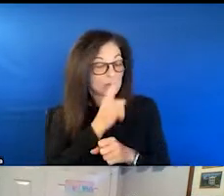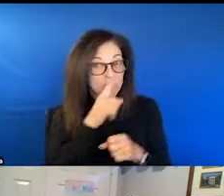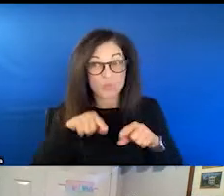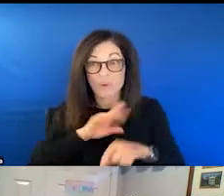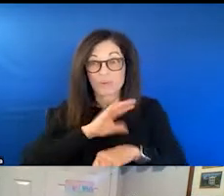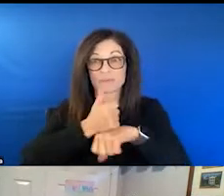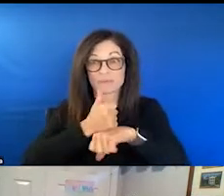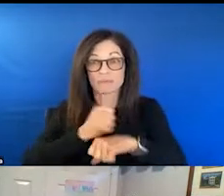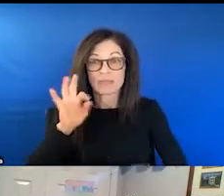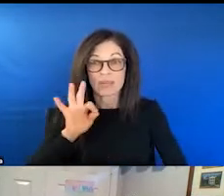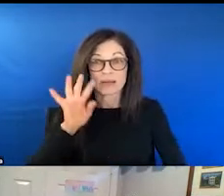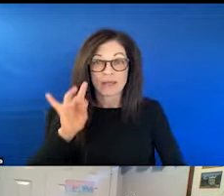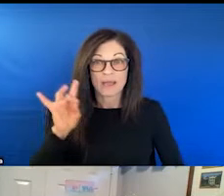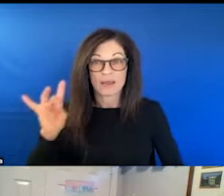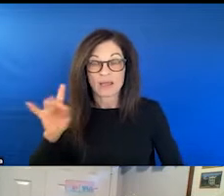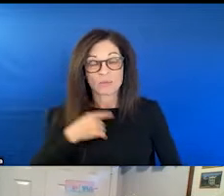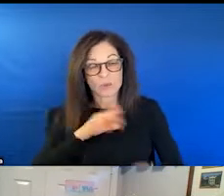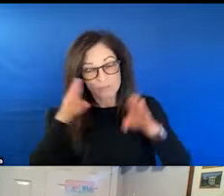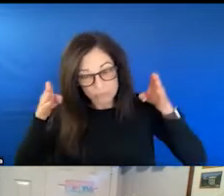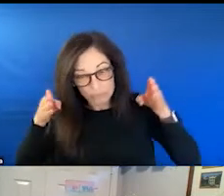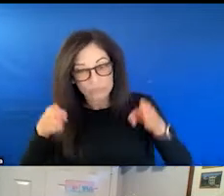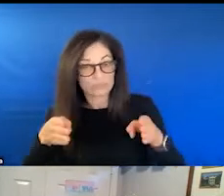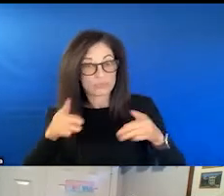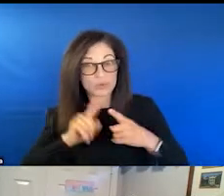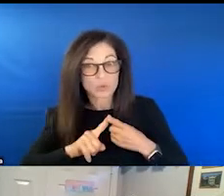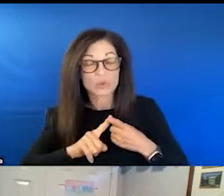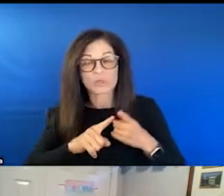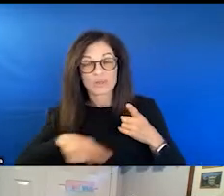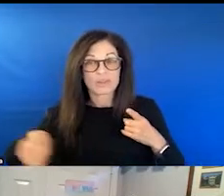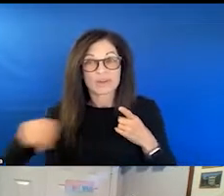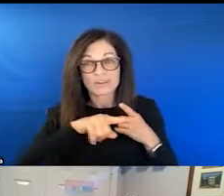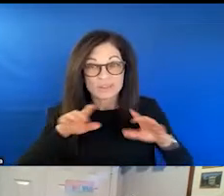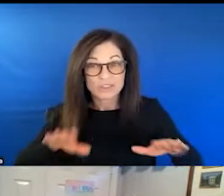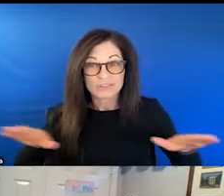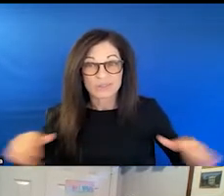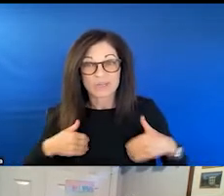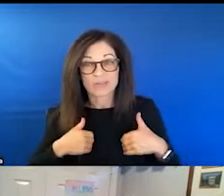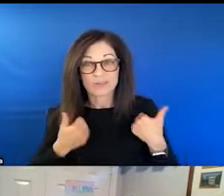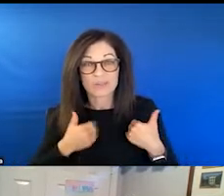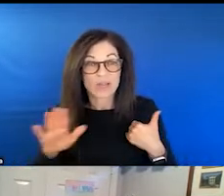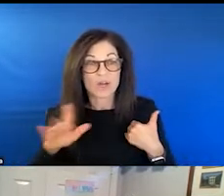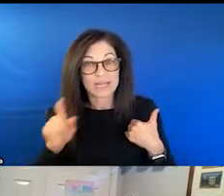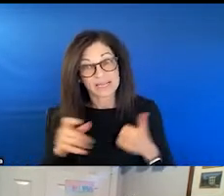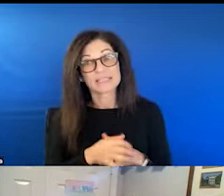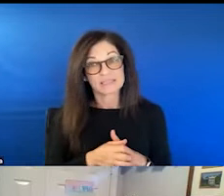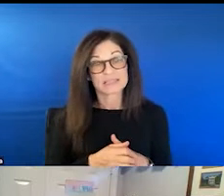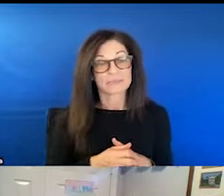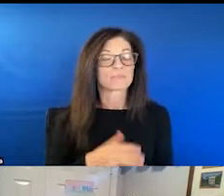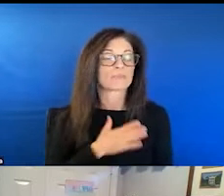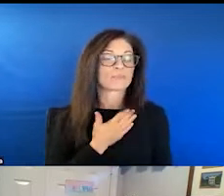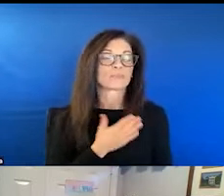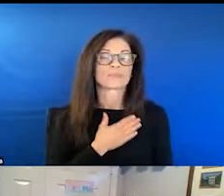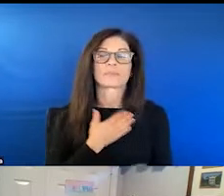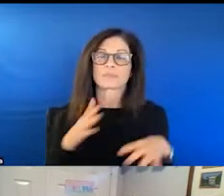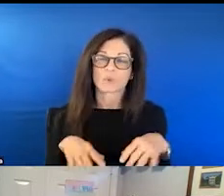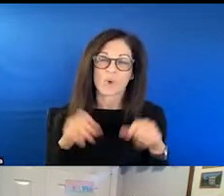we pay particular attention to the needs of the youth and young adults. So I'm happy to be hosting today,